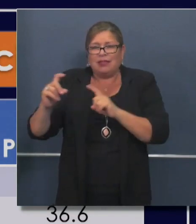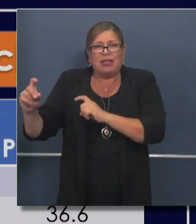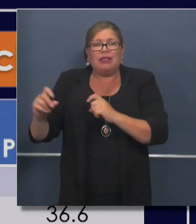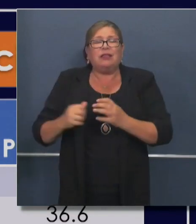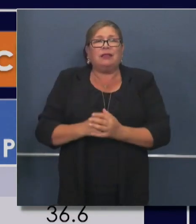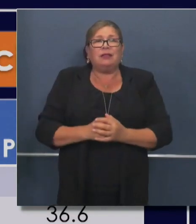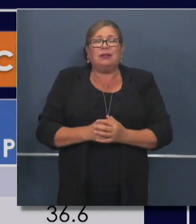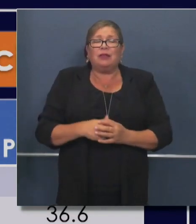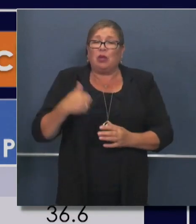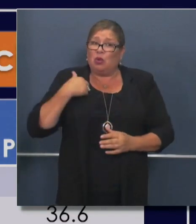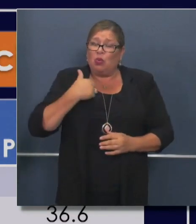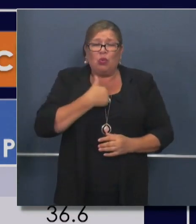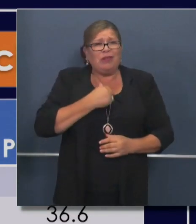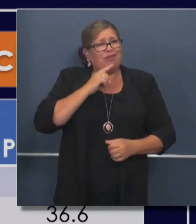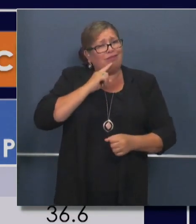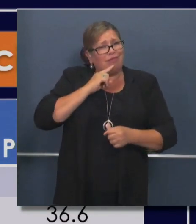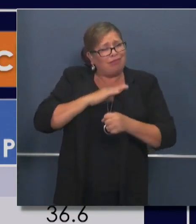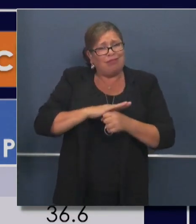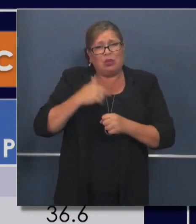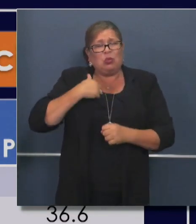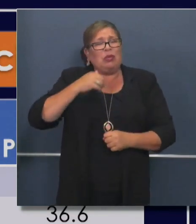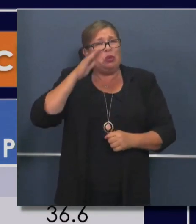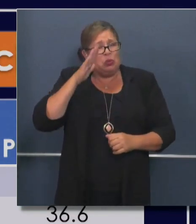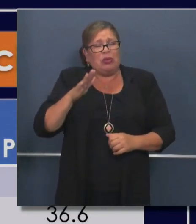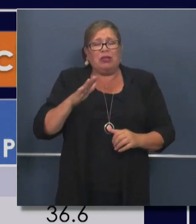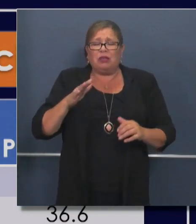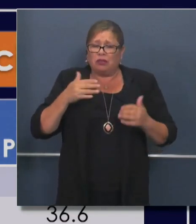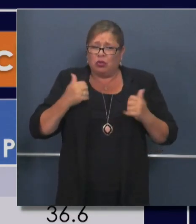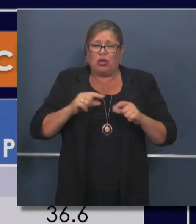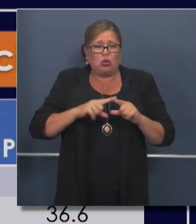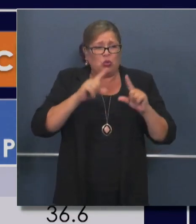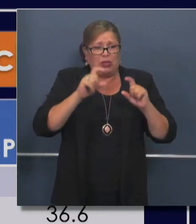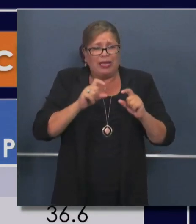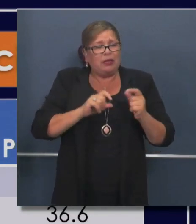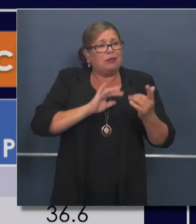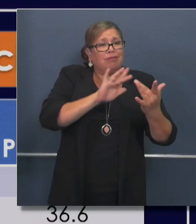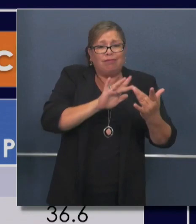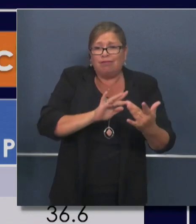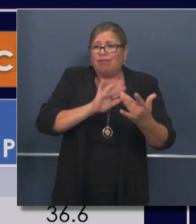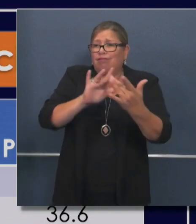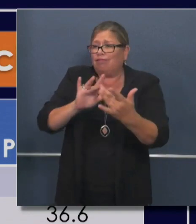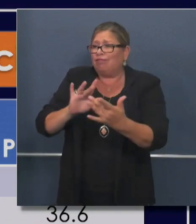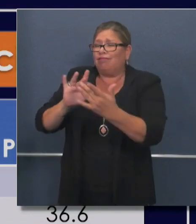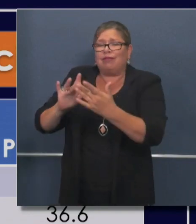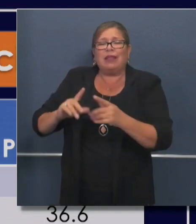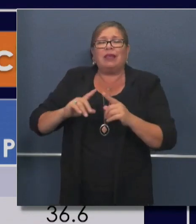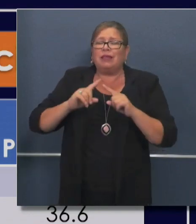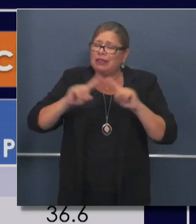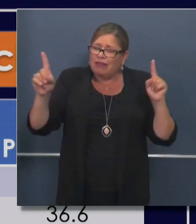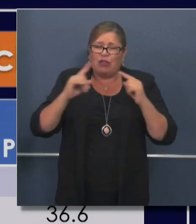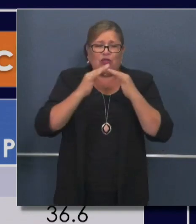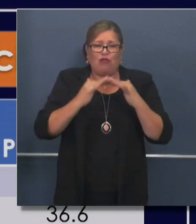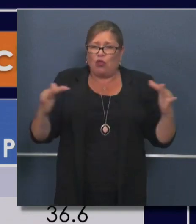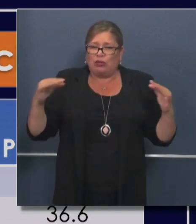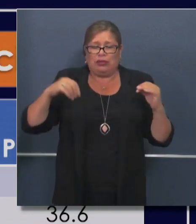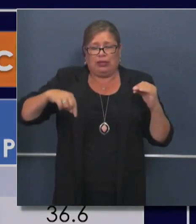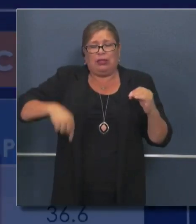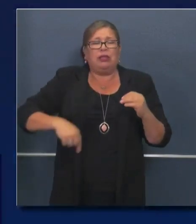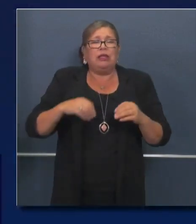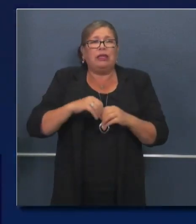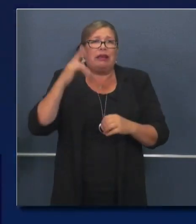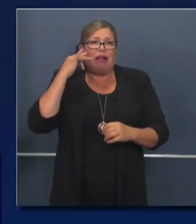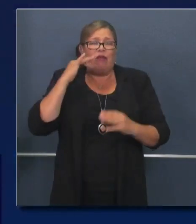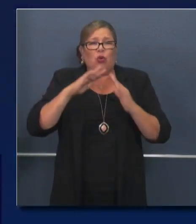made real commitment, and we are resolved to do more and do better to reach out throughout the diverse communities in the state of